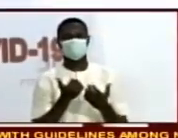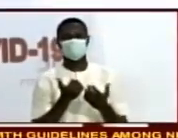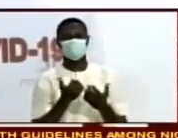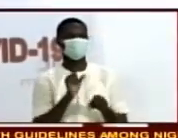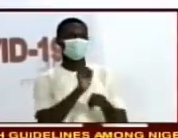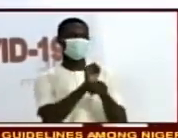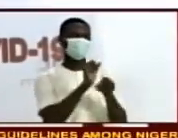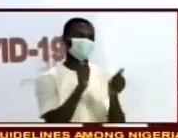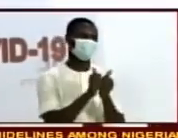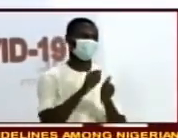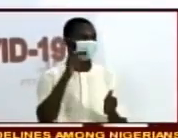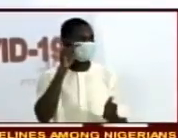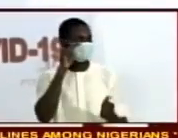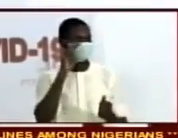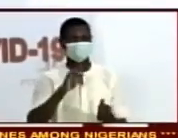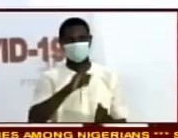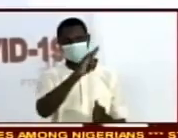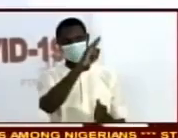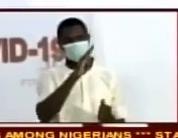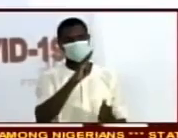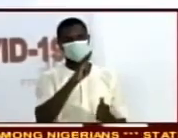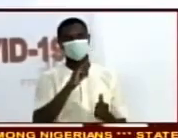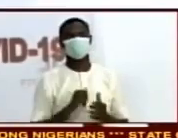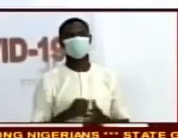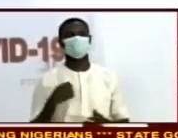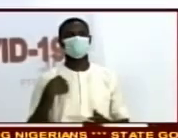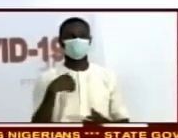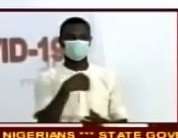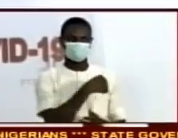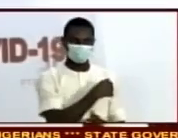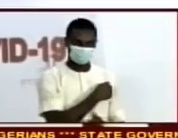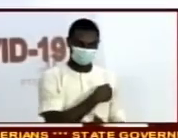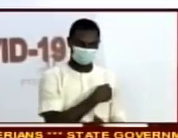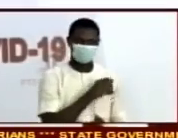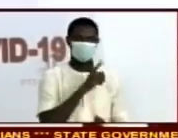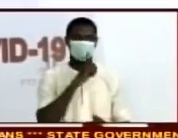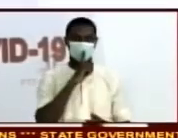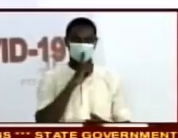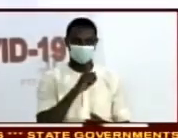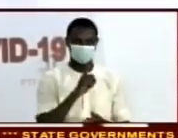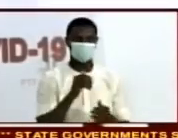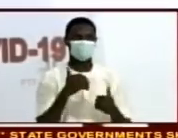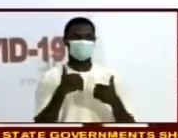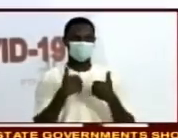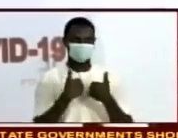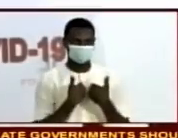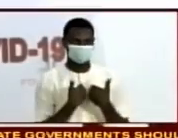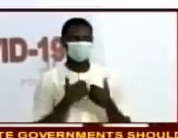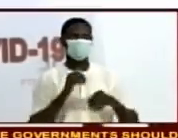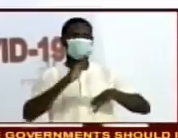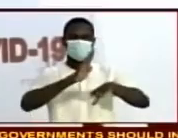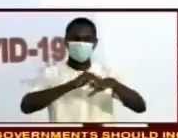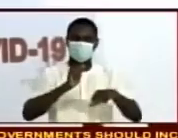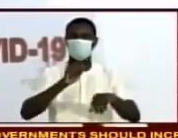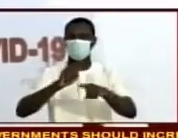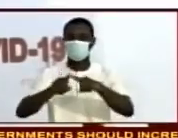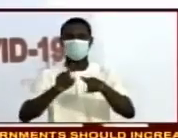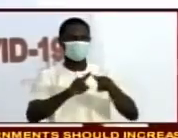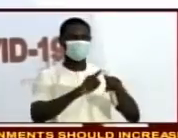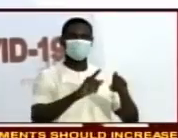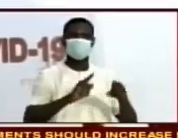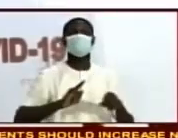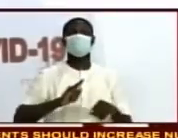Nothing could be further from the truth. We did a bidding process when it was decided to go